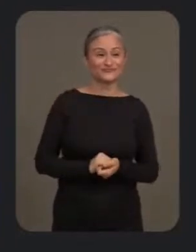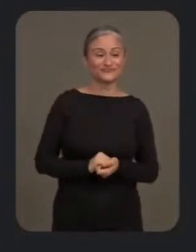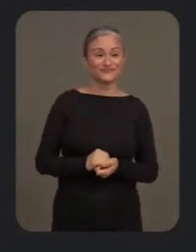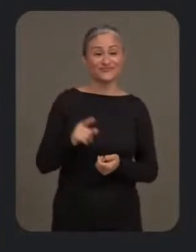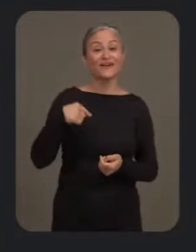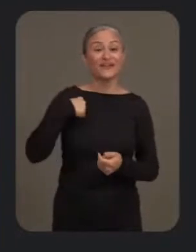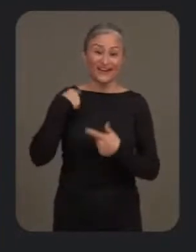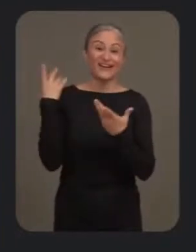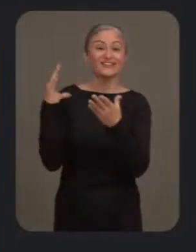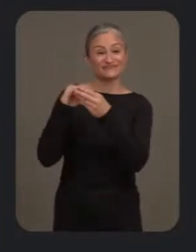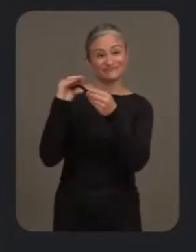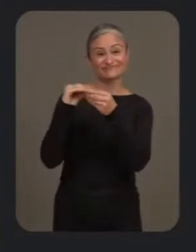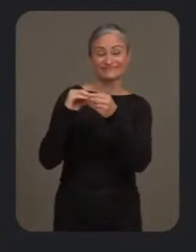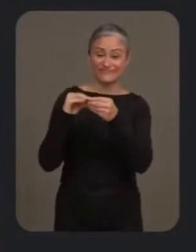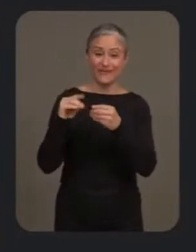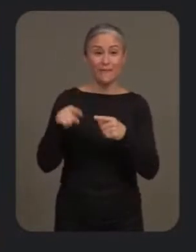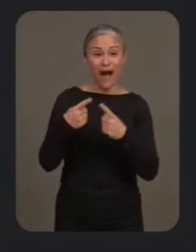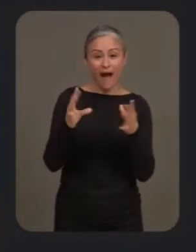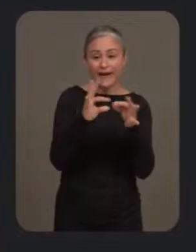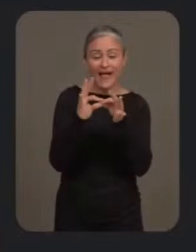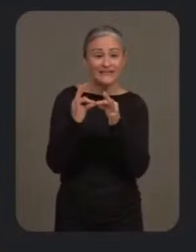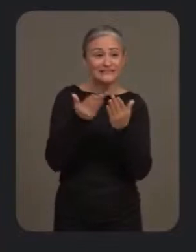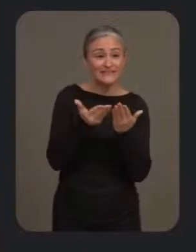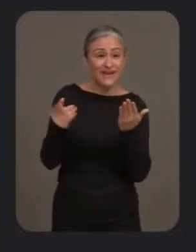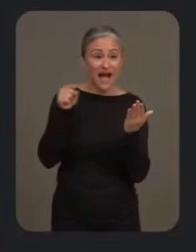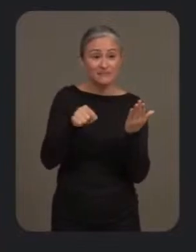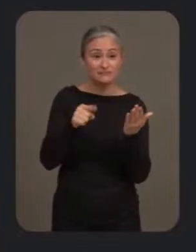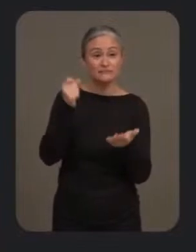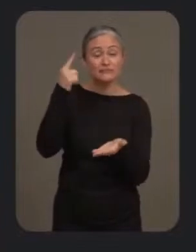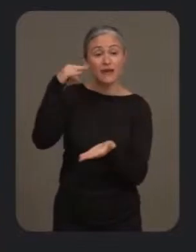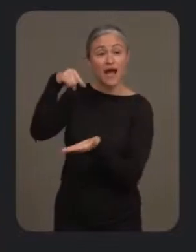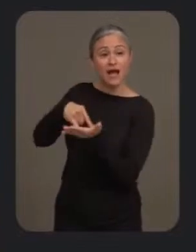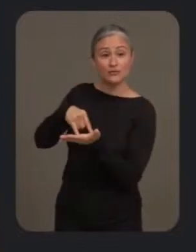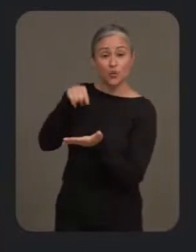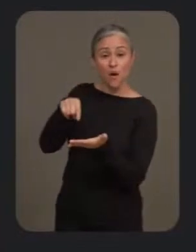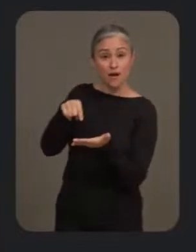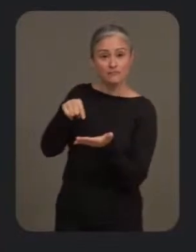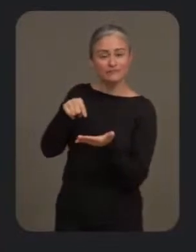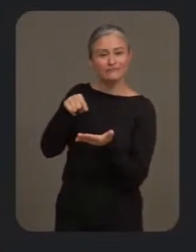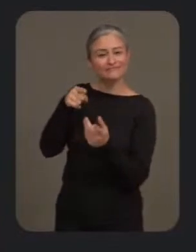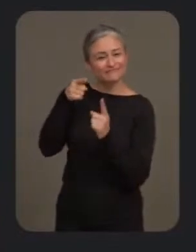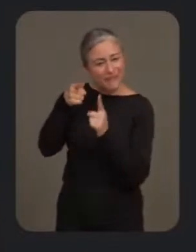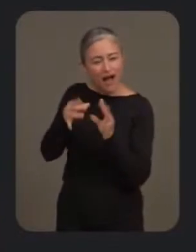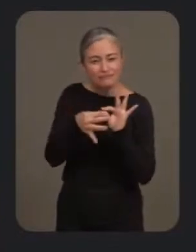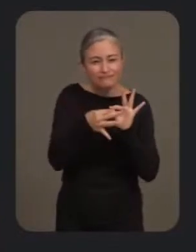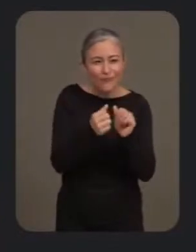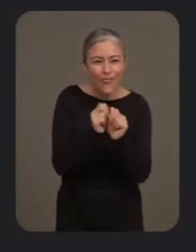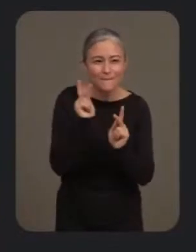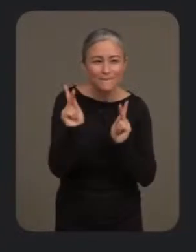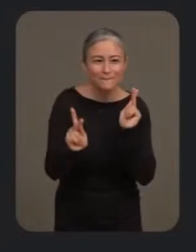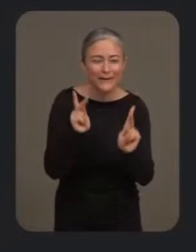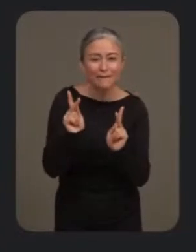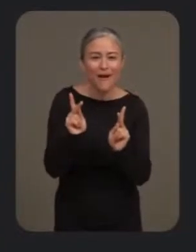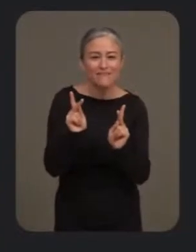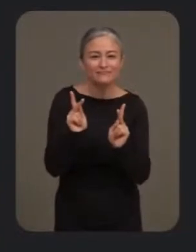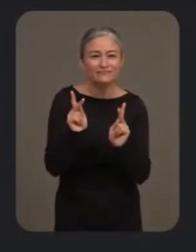Now, we've talked a lot about connecting devices, but Android's also about connecting people. After all,